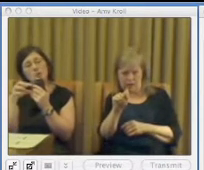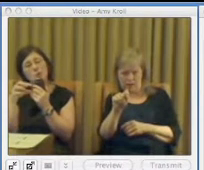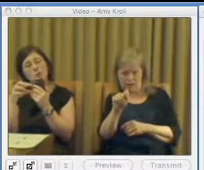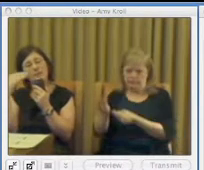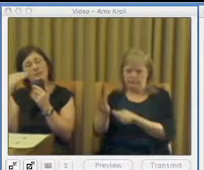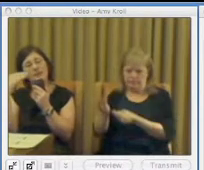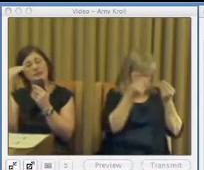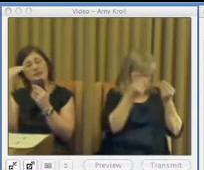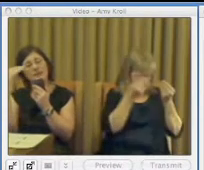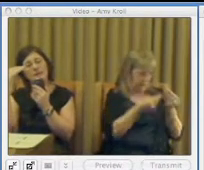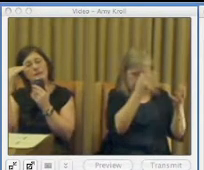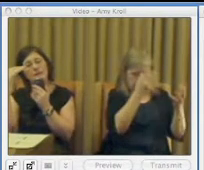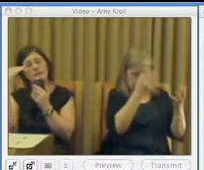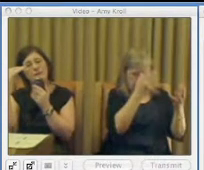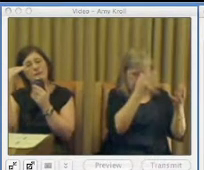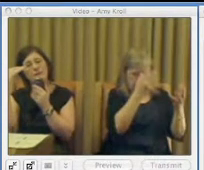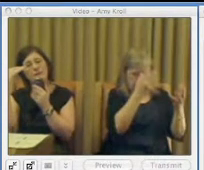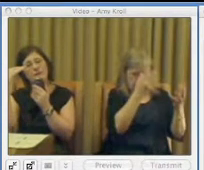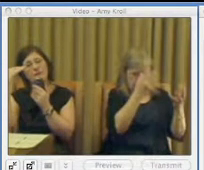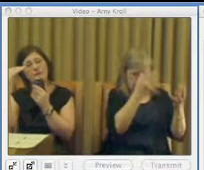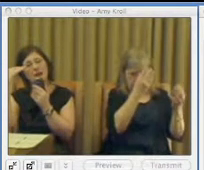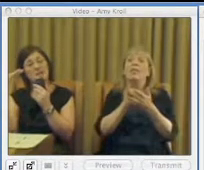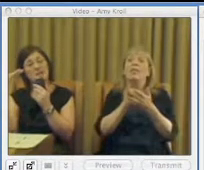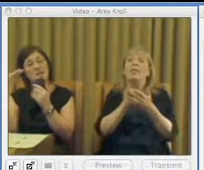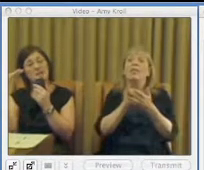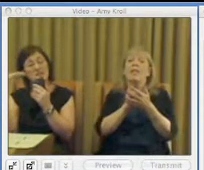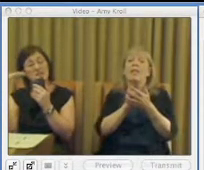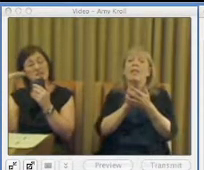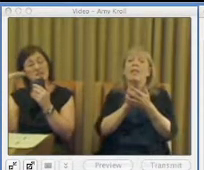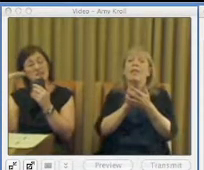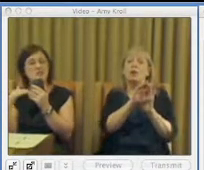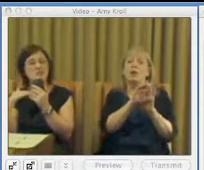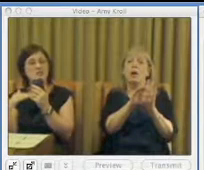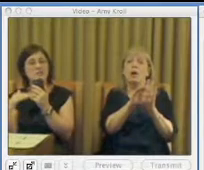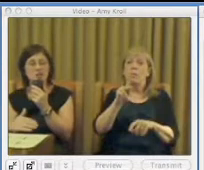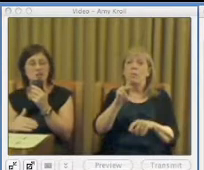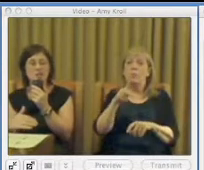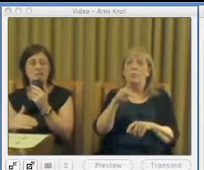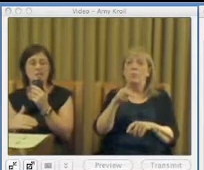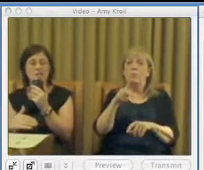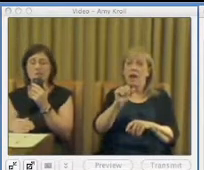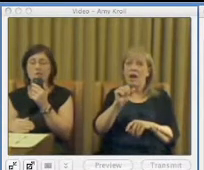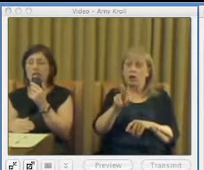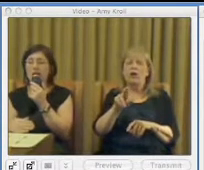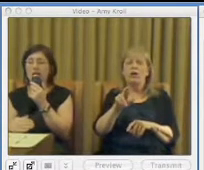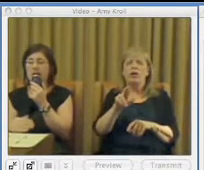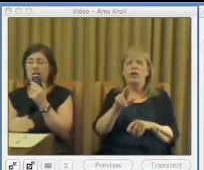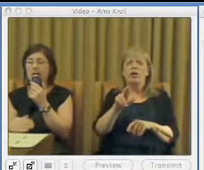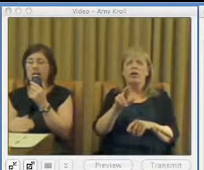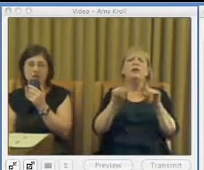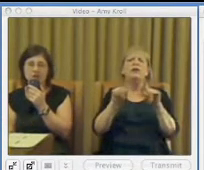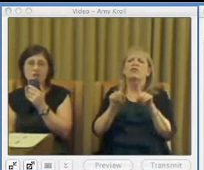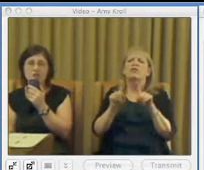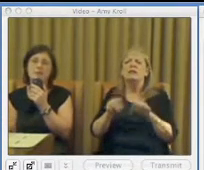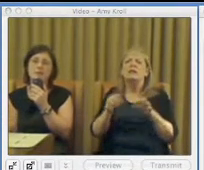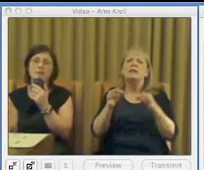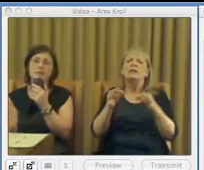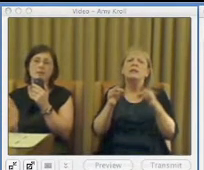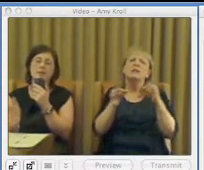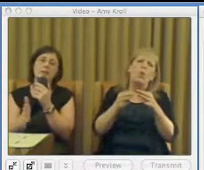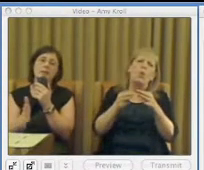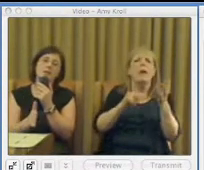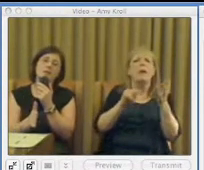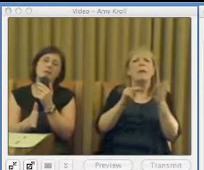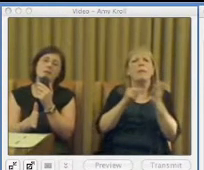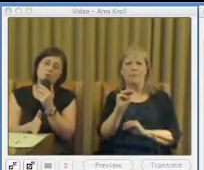And in his chapter, Pochacker talks about the fact that there are different definitions of mediation. Some people talk about